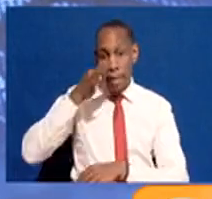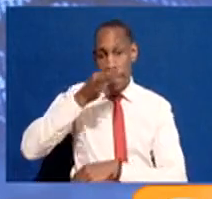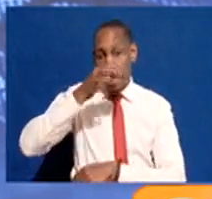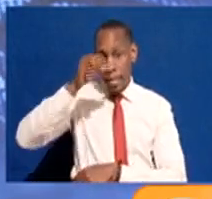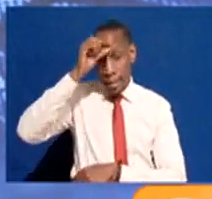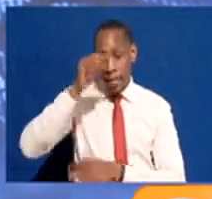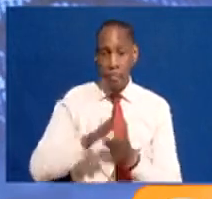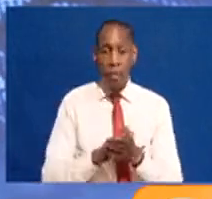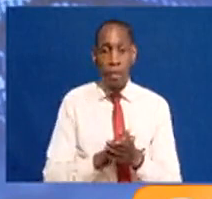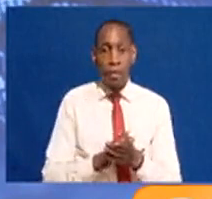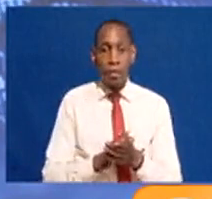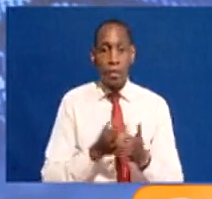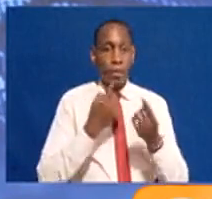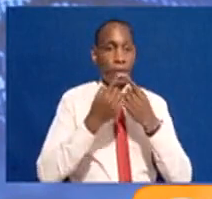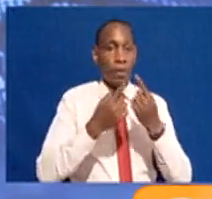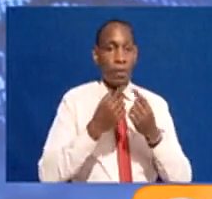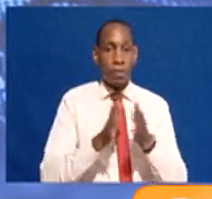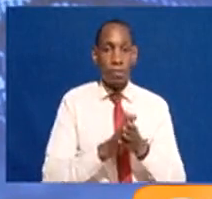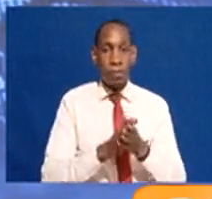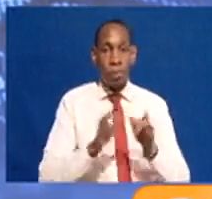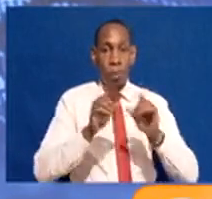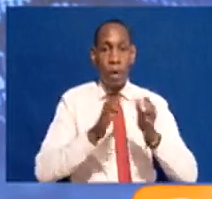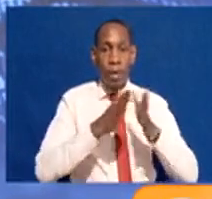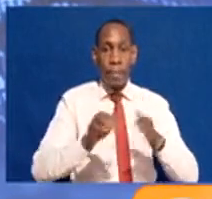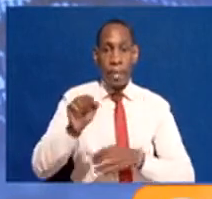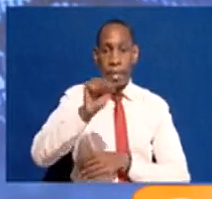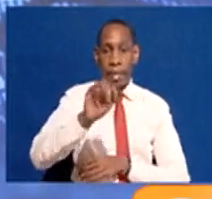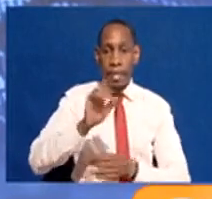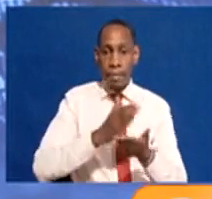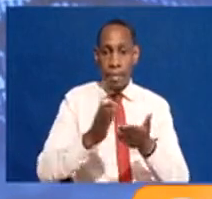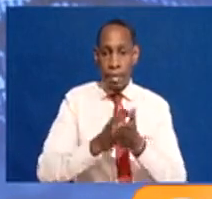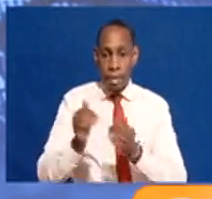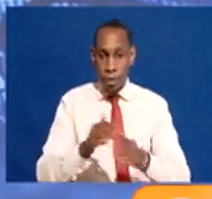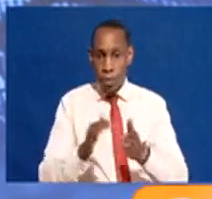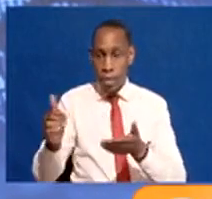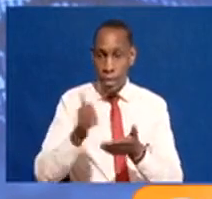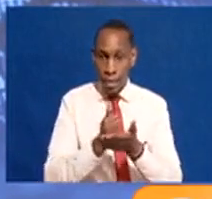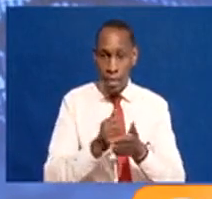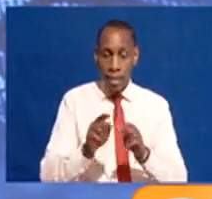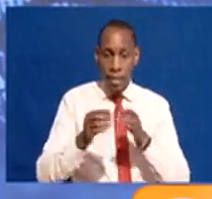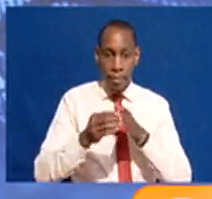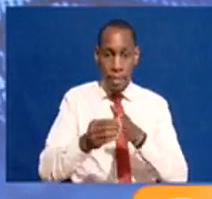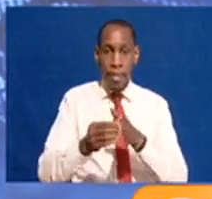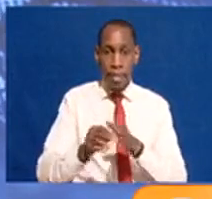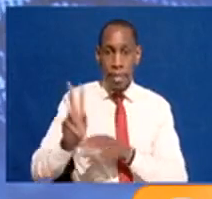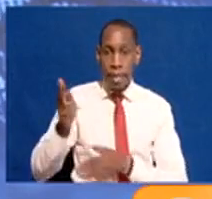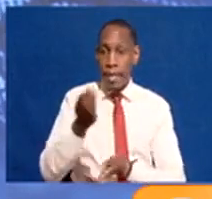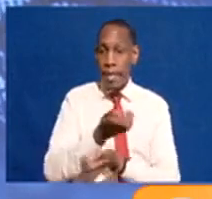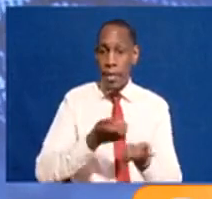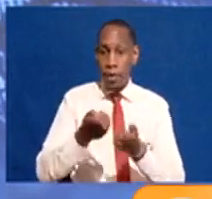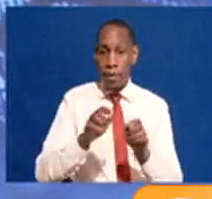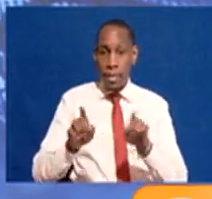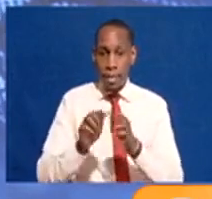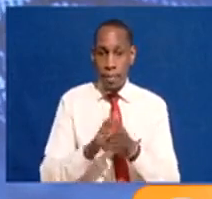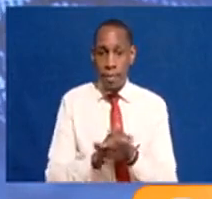been talking big about the SME sector. Oh, it is the key to employment. It is the driver of Kenya's economy. It